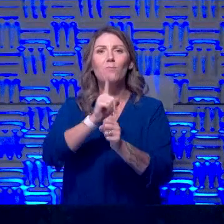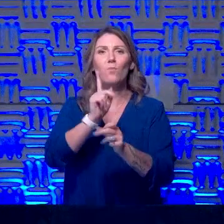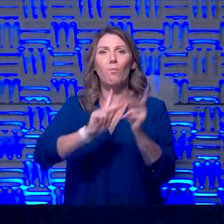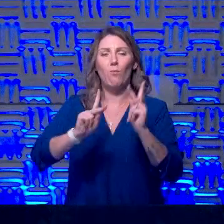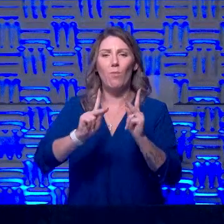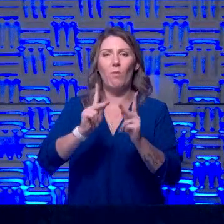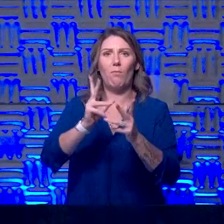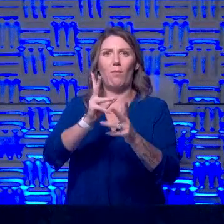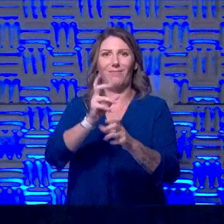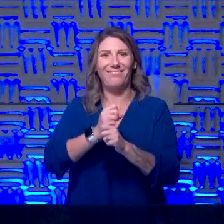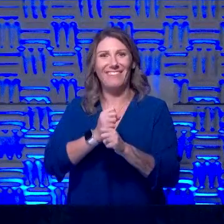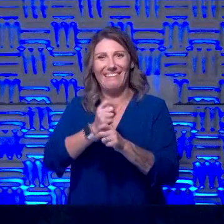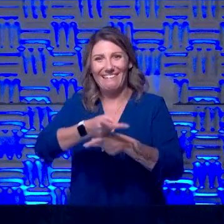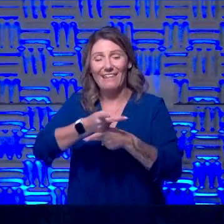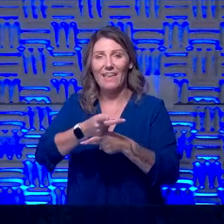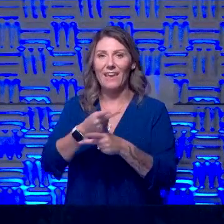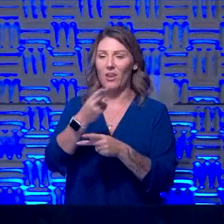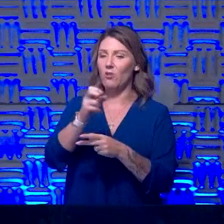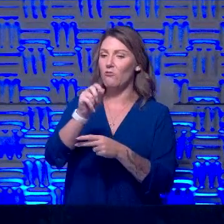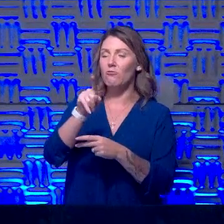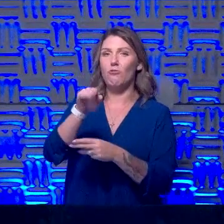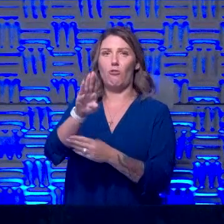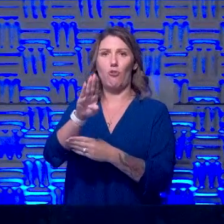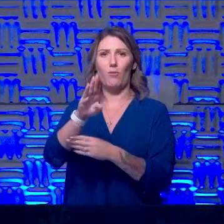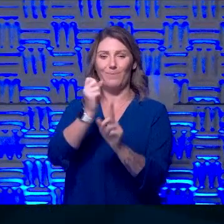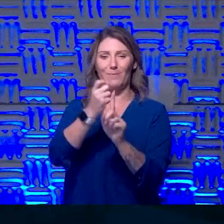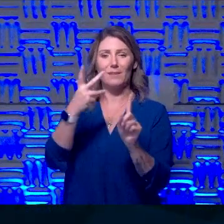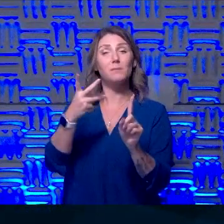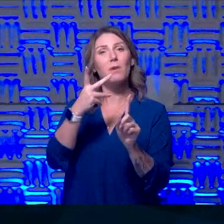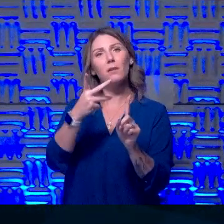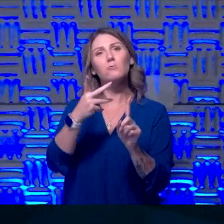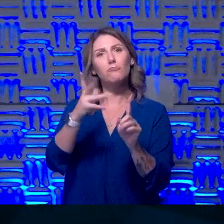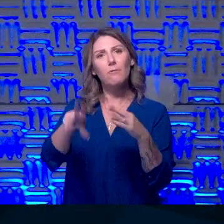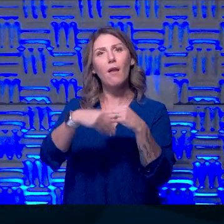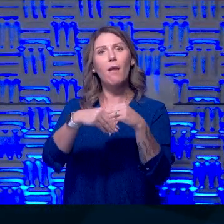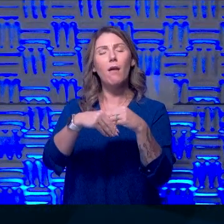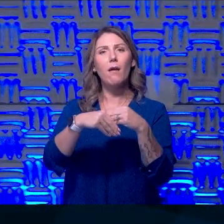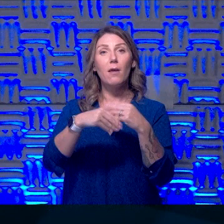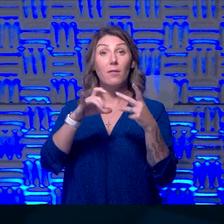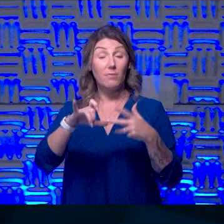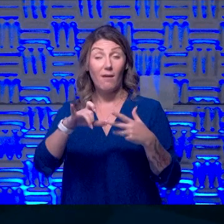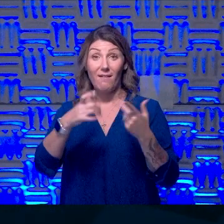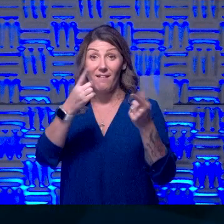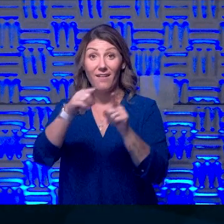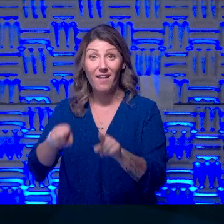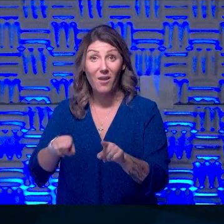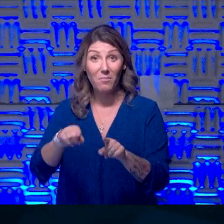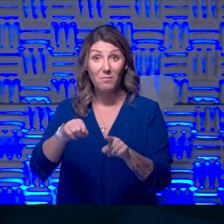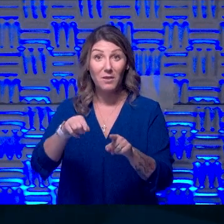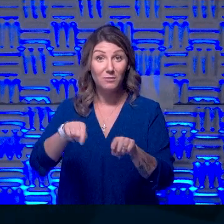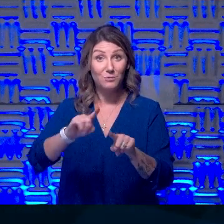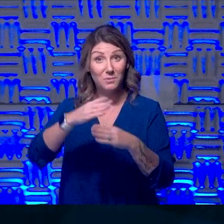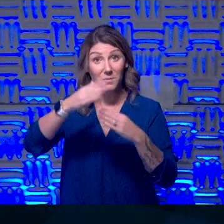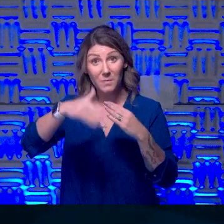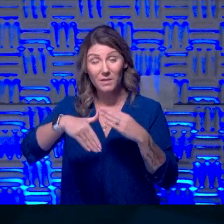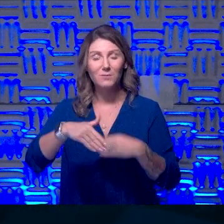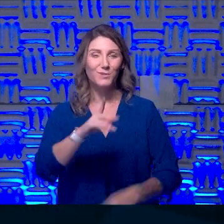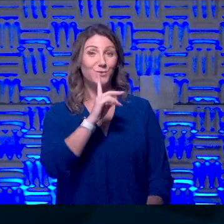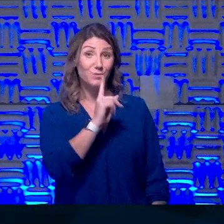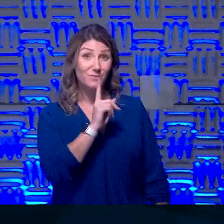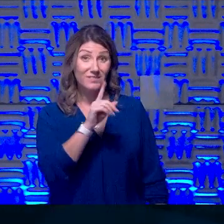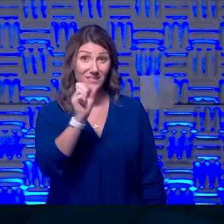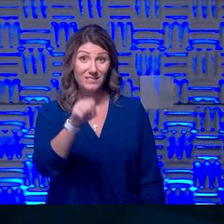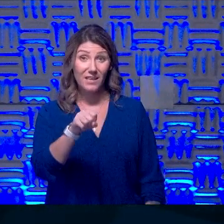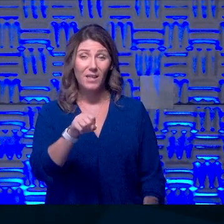care. Her expansion of Missouri Medicaid took a big step in that direction. It sure did. And so if you think